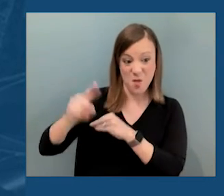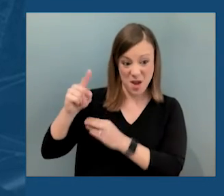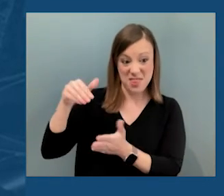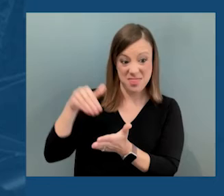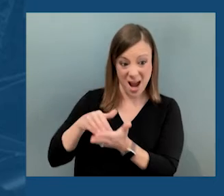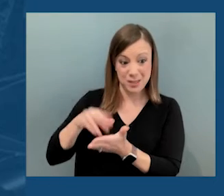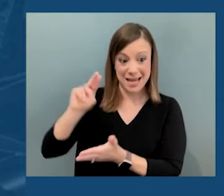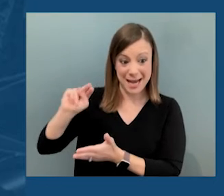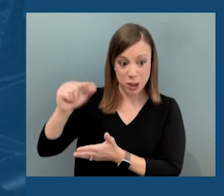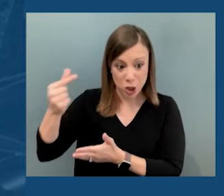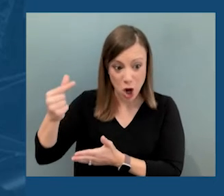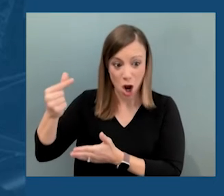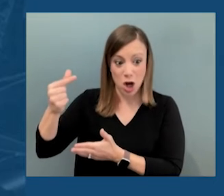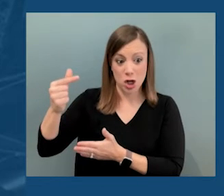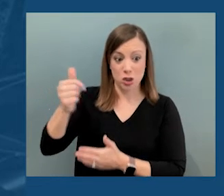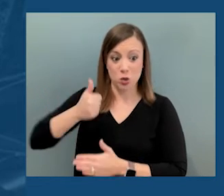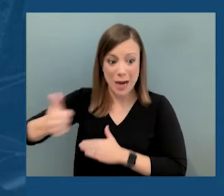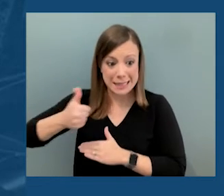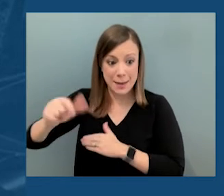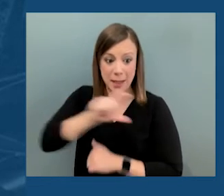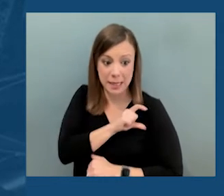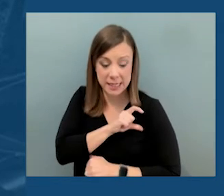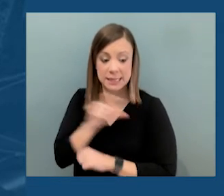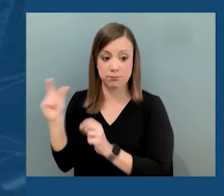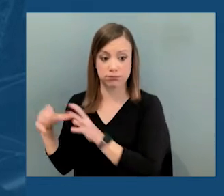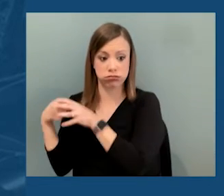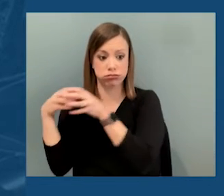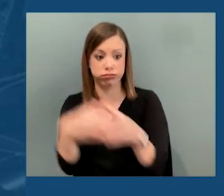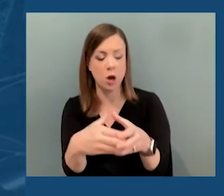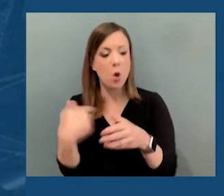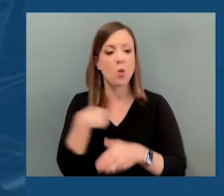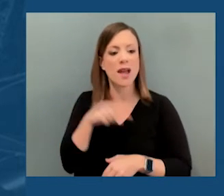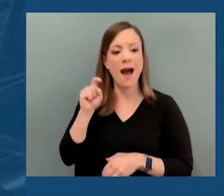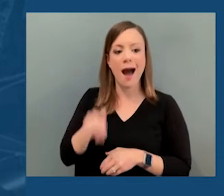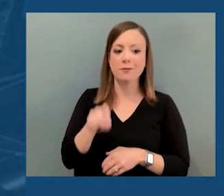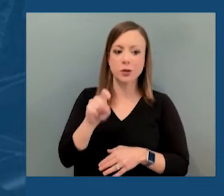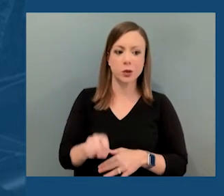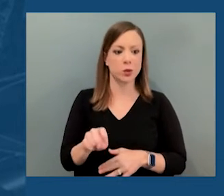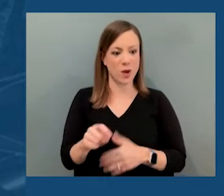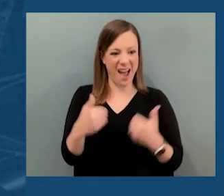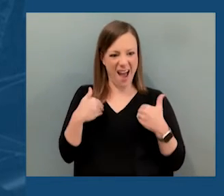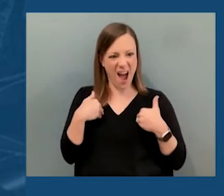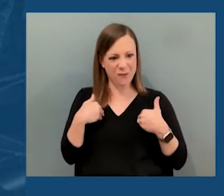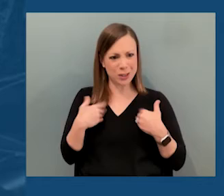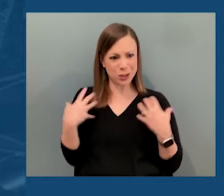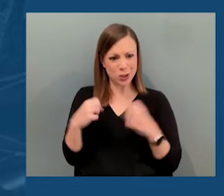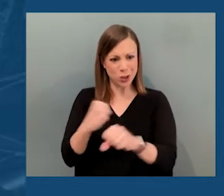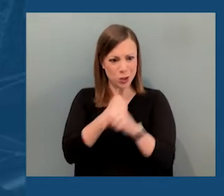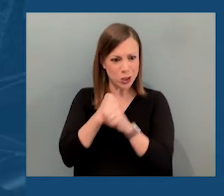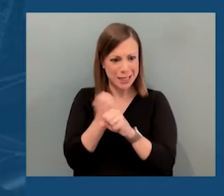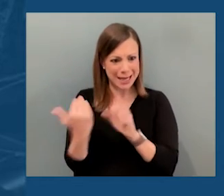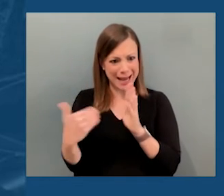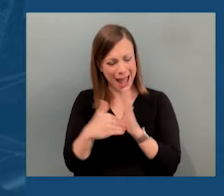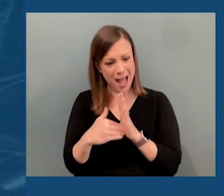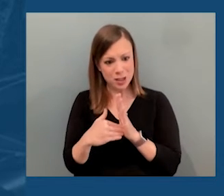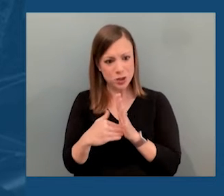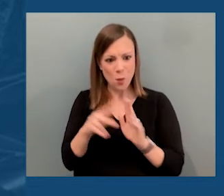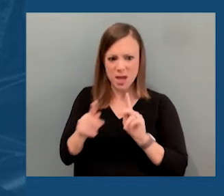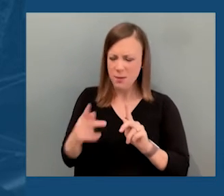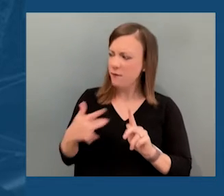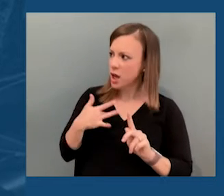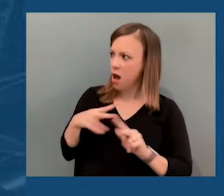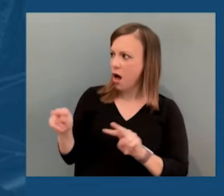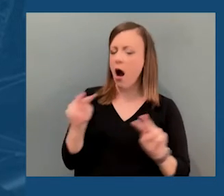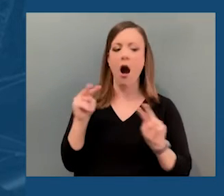police. I said we have to restore the security that everybody who uses this system deserves. Subway crime is